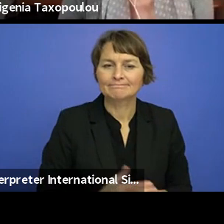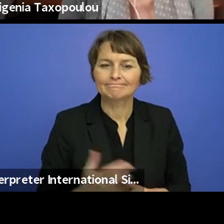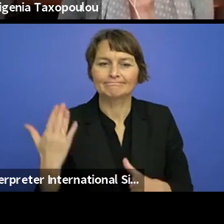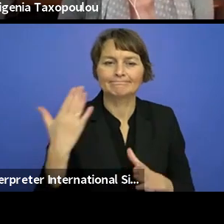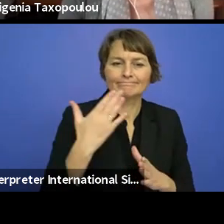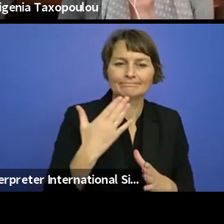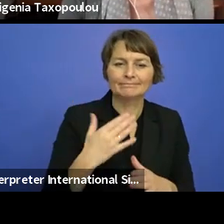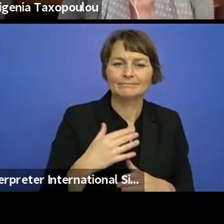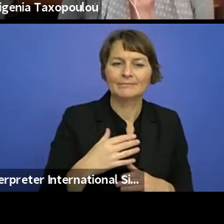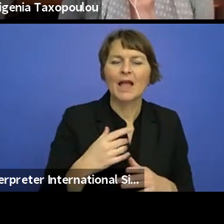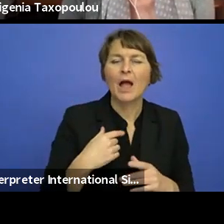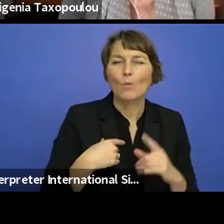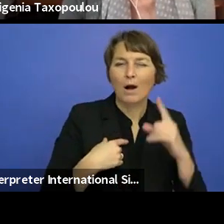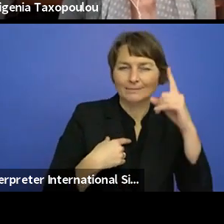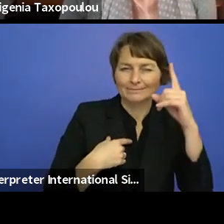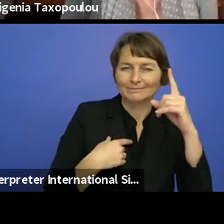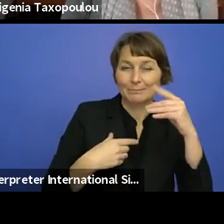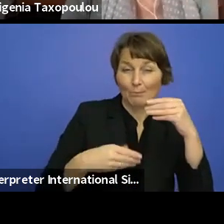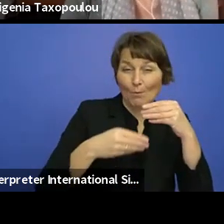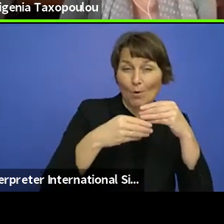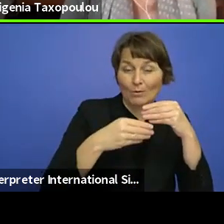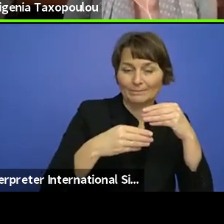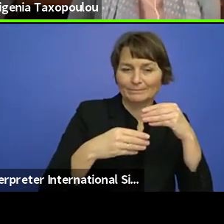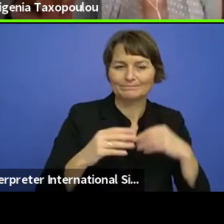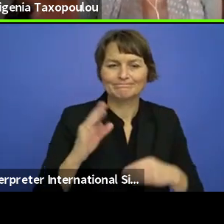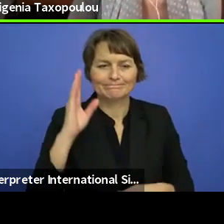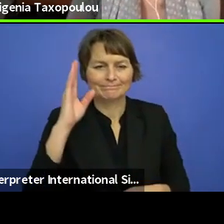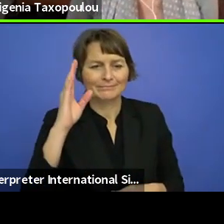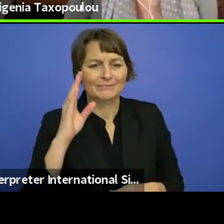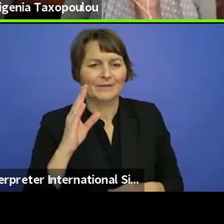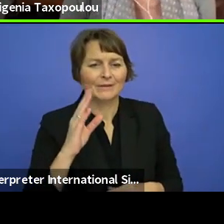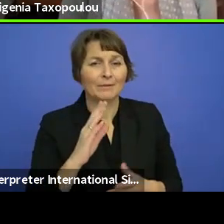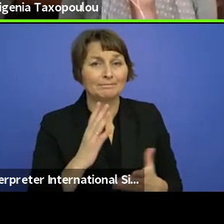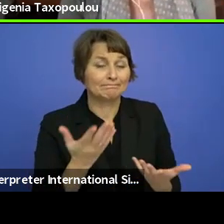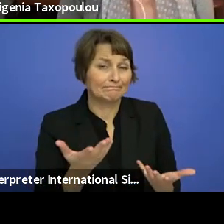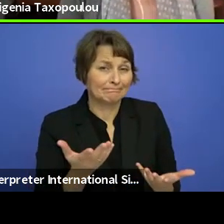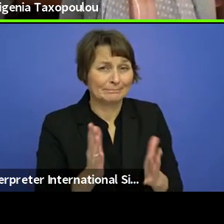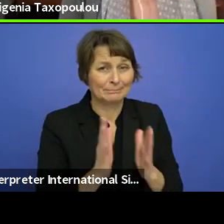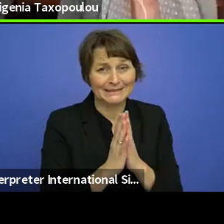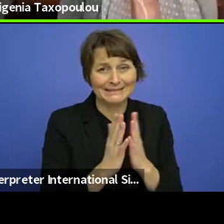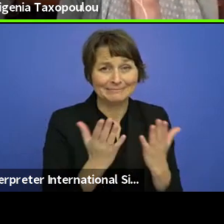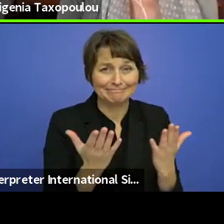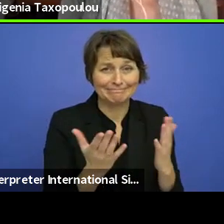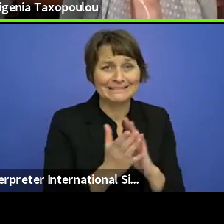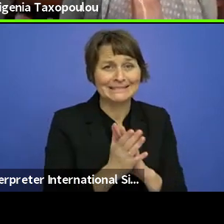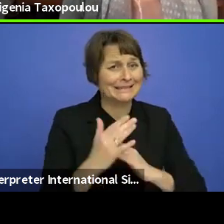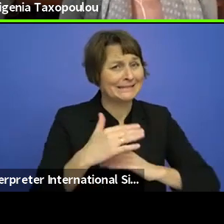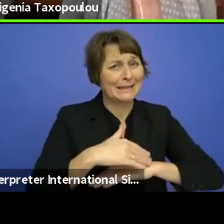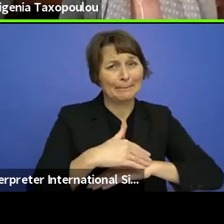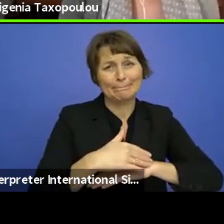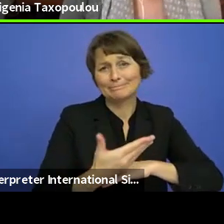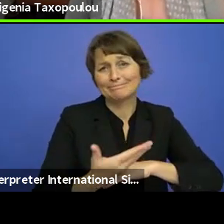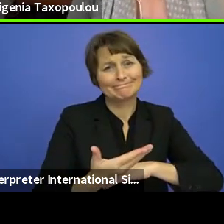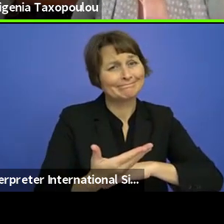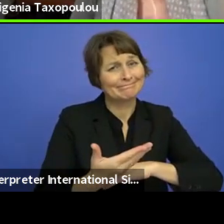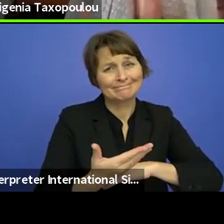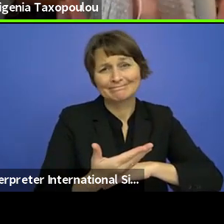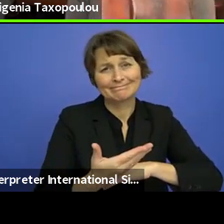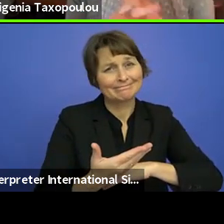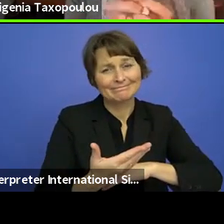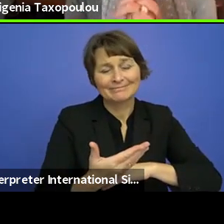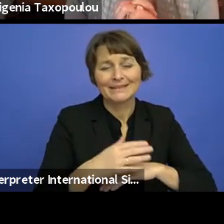In fact, I wanted to say something else, but maybe. But please, because we're running out of time, I'm getting messages.